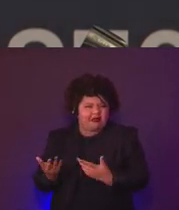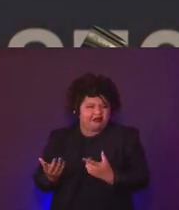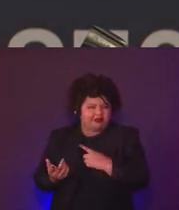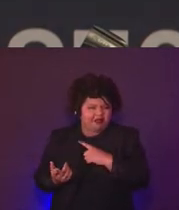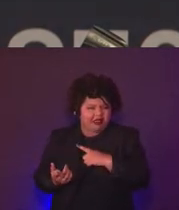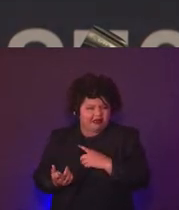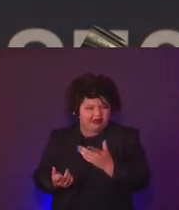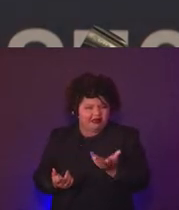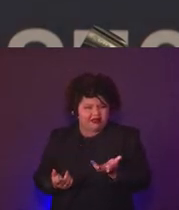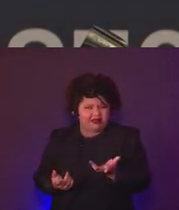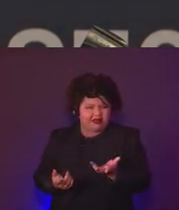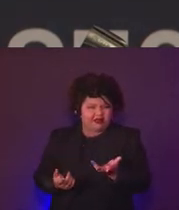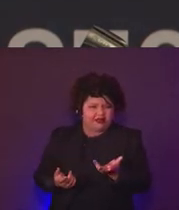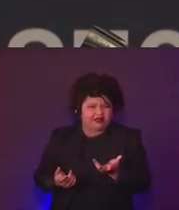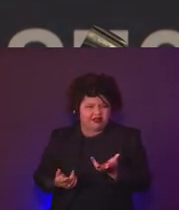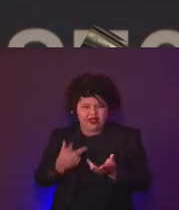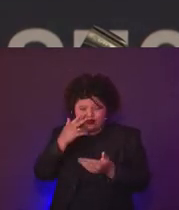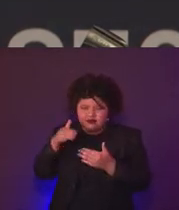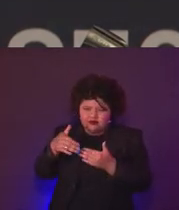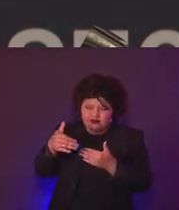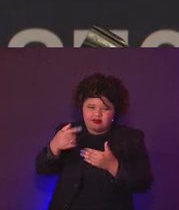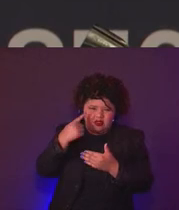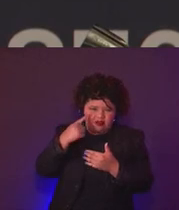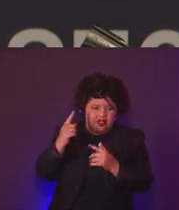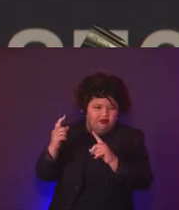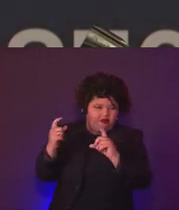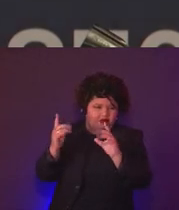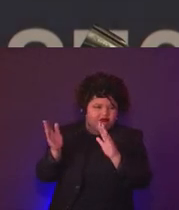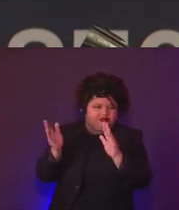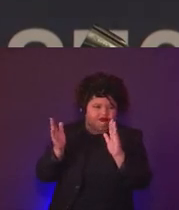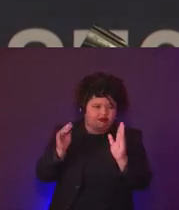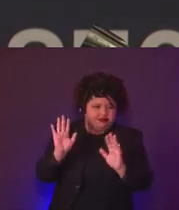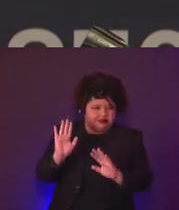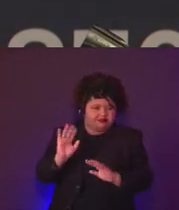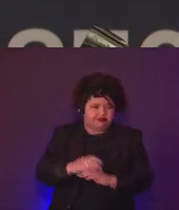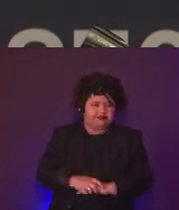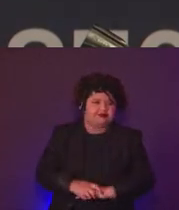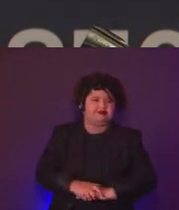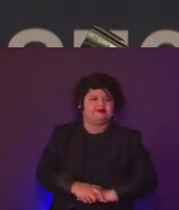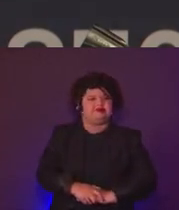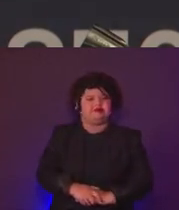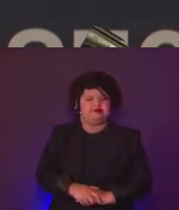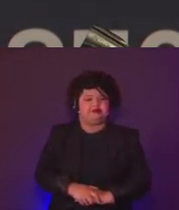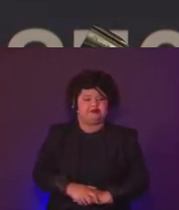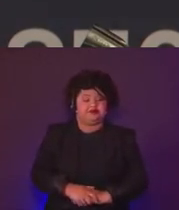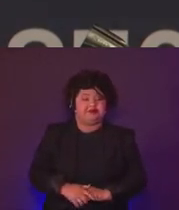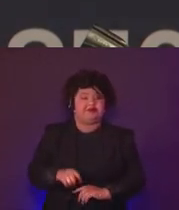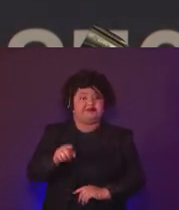It's that one. No, before that. Yeah. Yeah. So